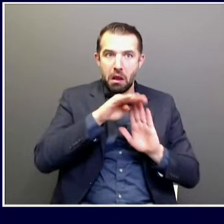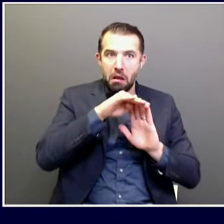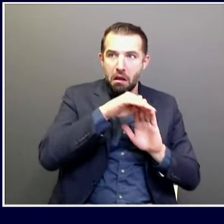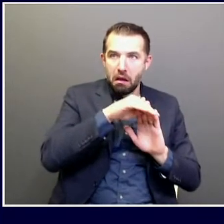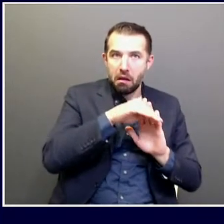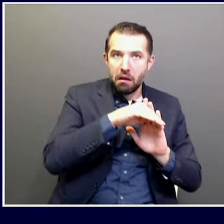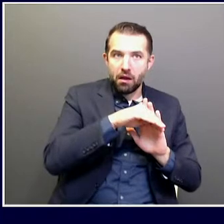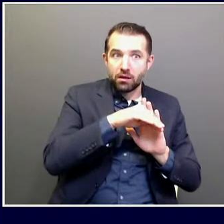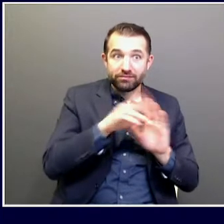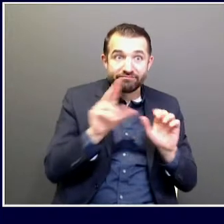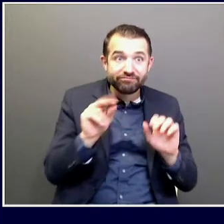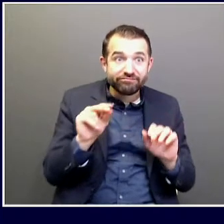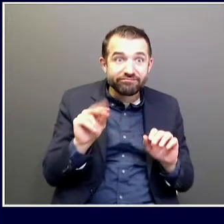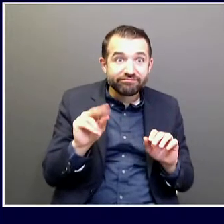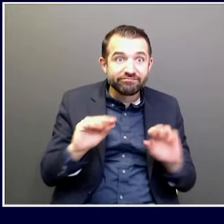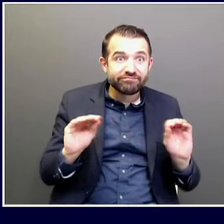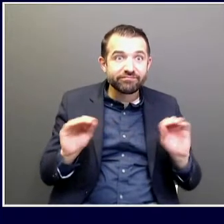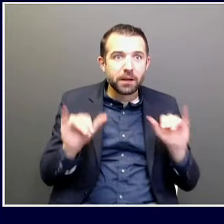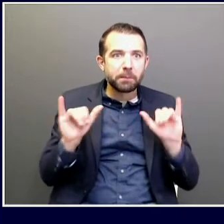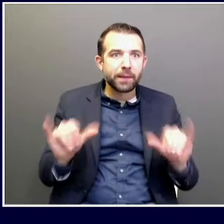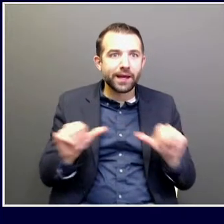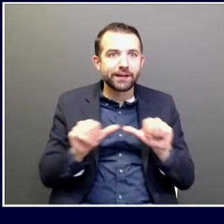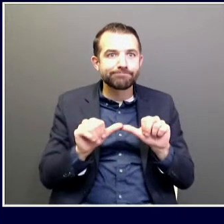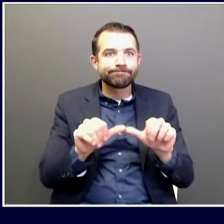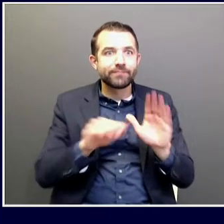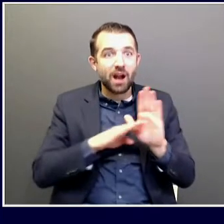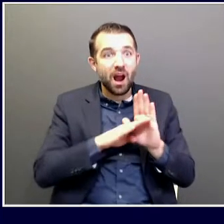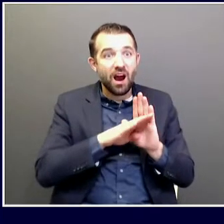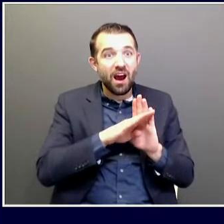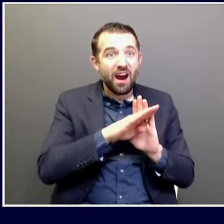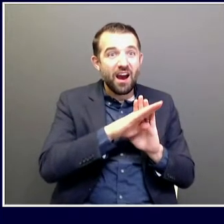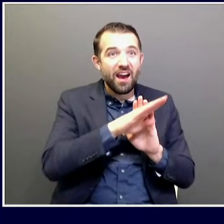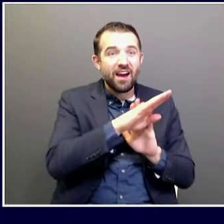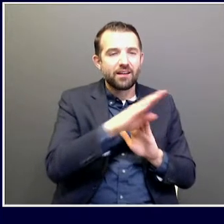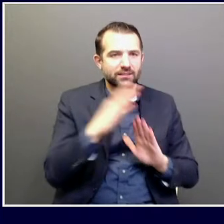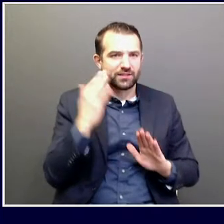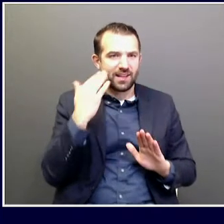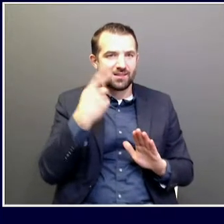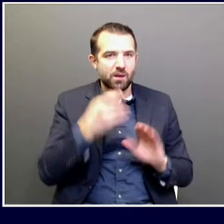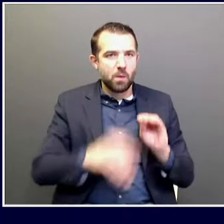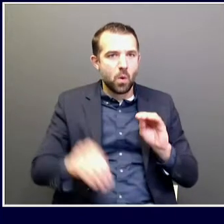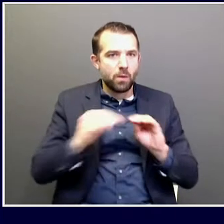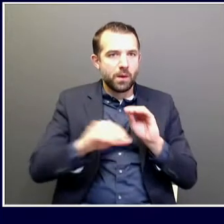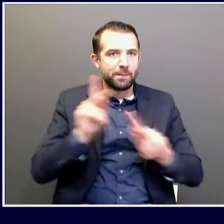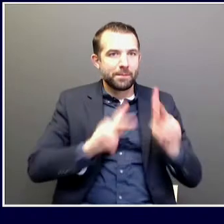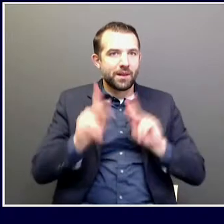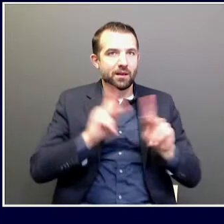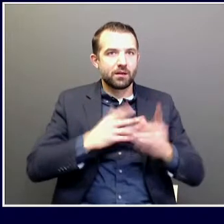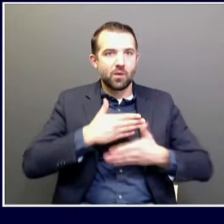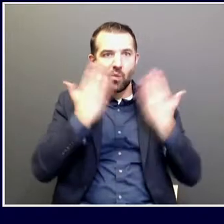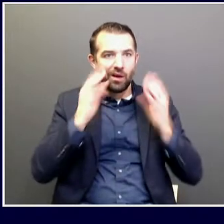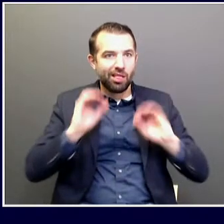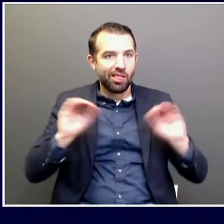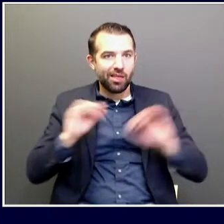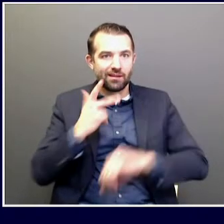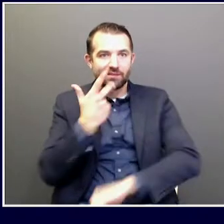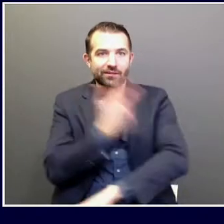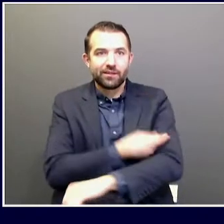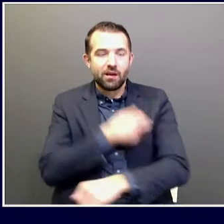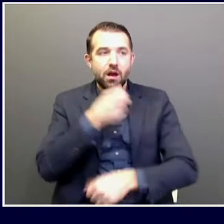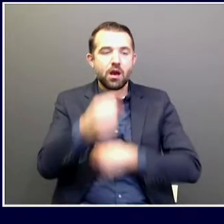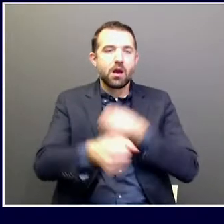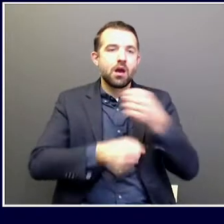because it's not, because more unvaccinated people are ending up in the ICUs and on